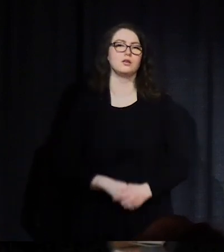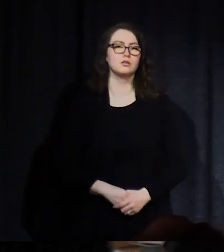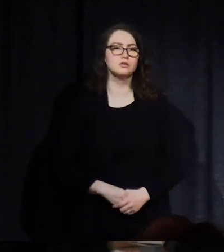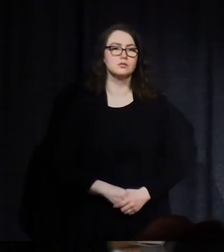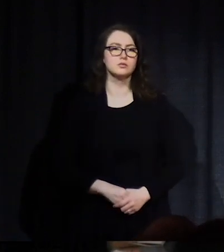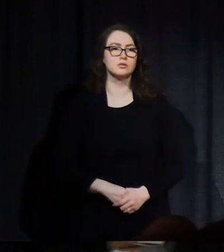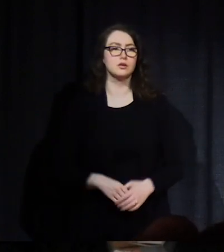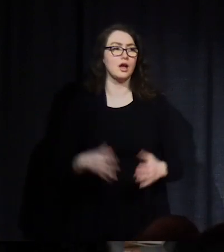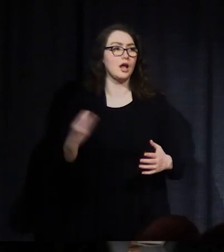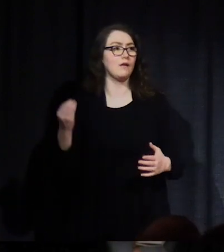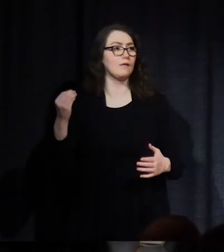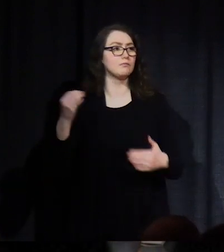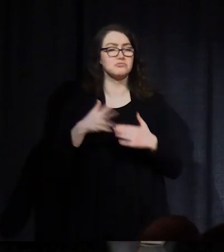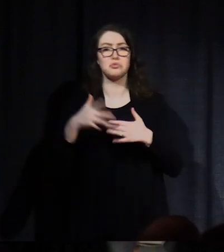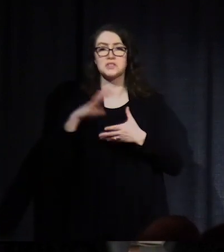The rest is history.